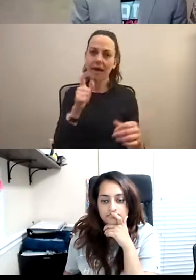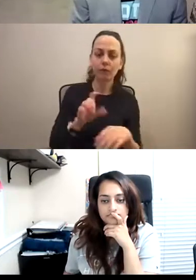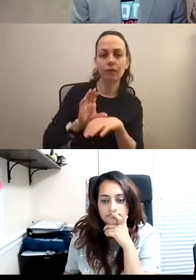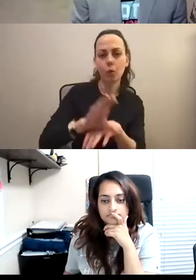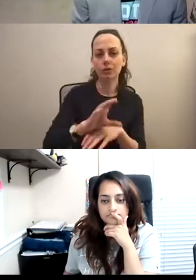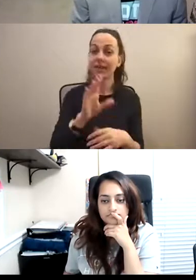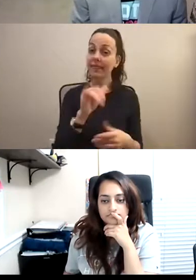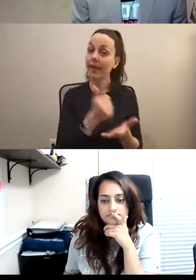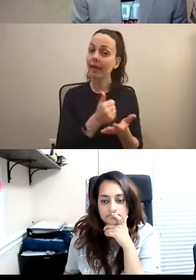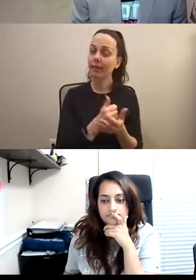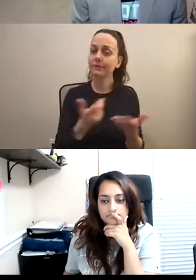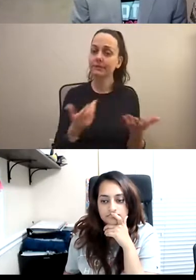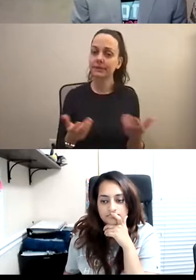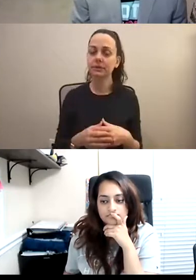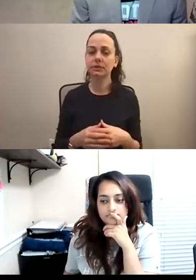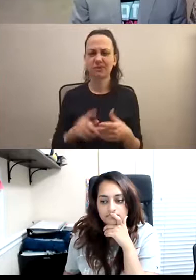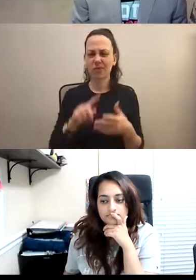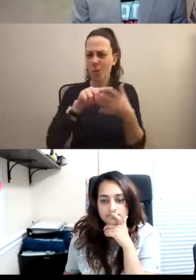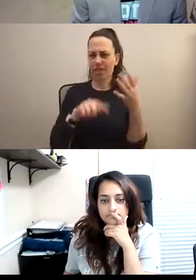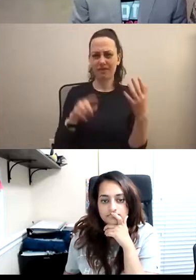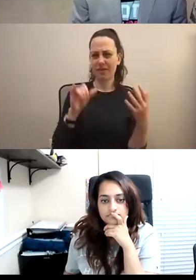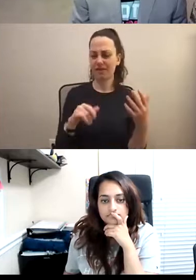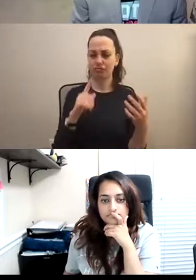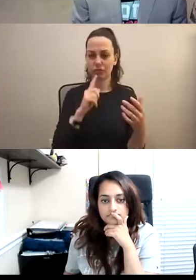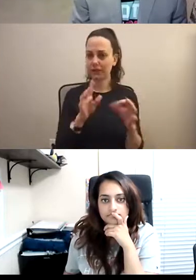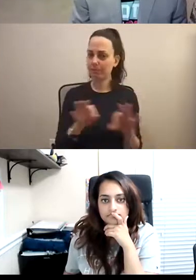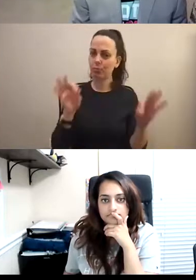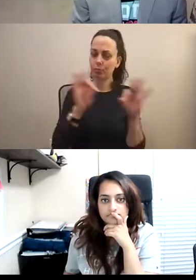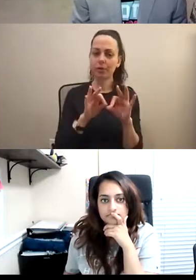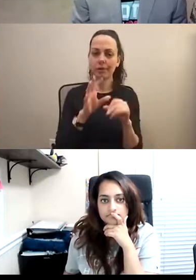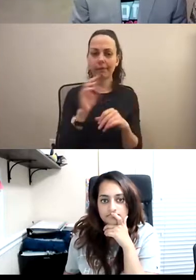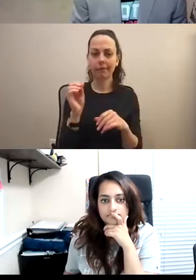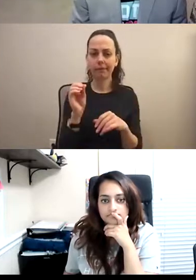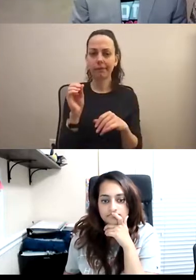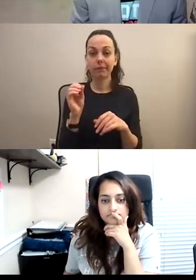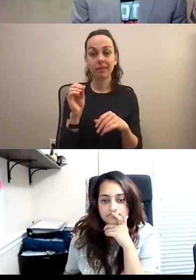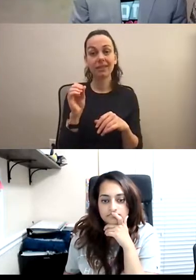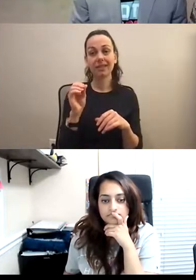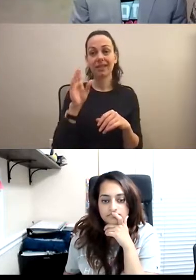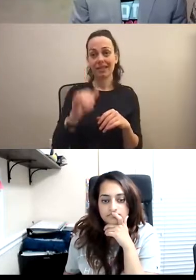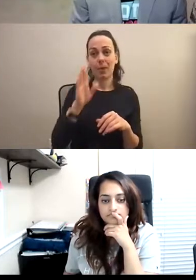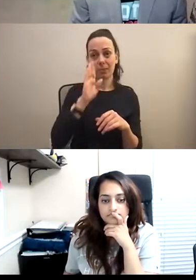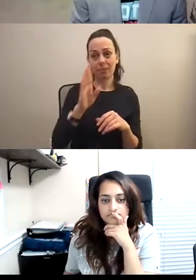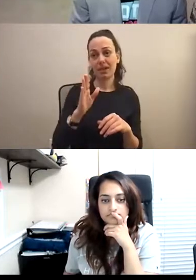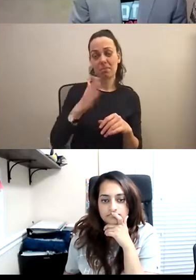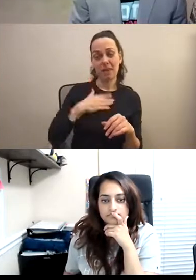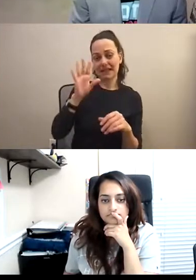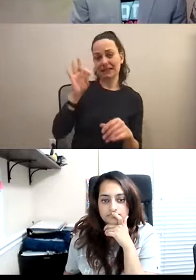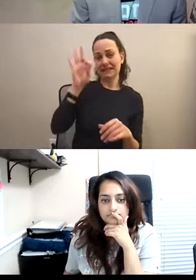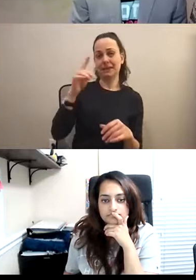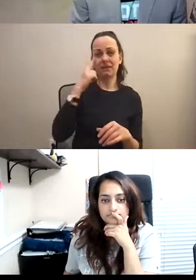helps, all of that matters. And that would probably be my tips